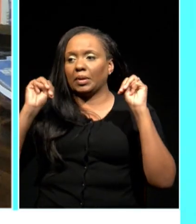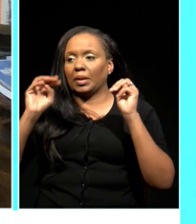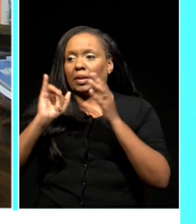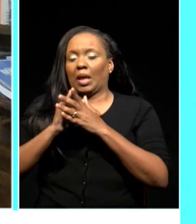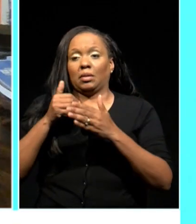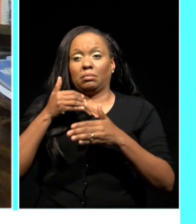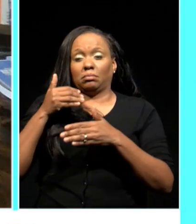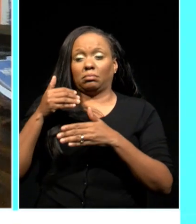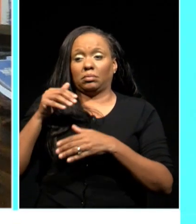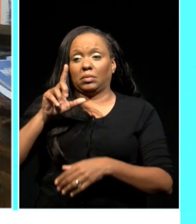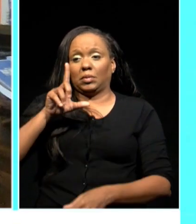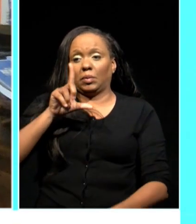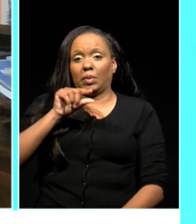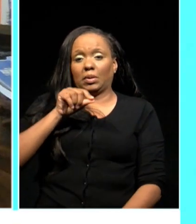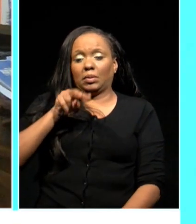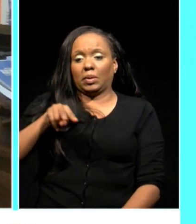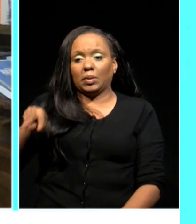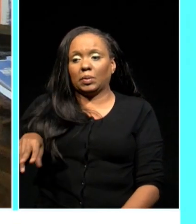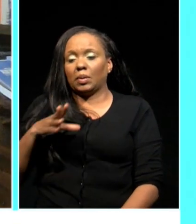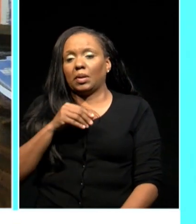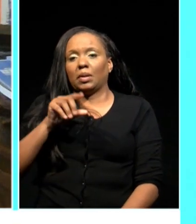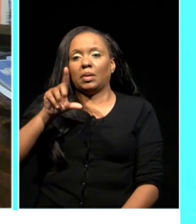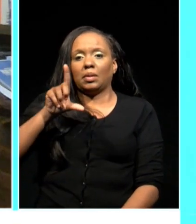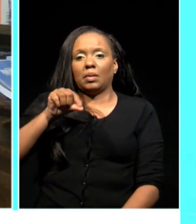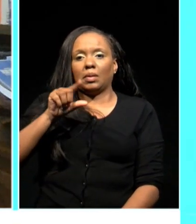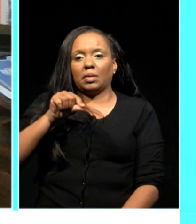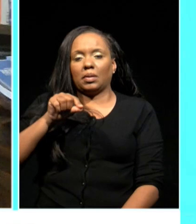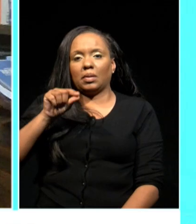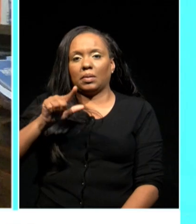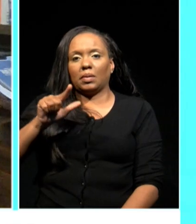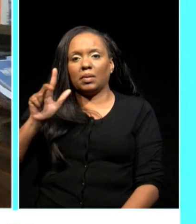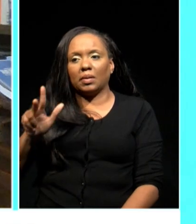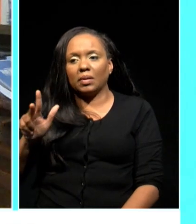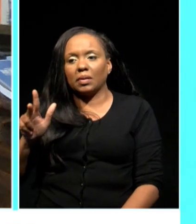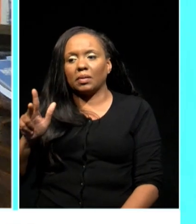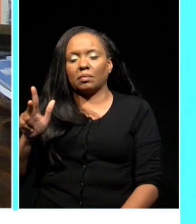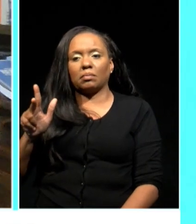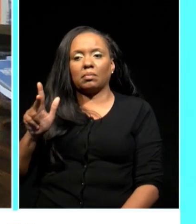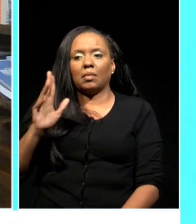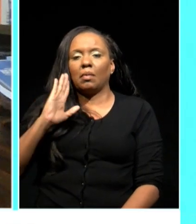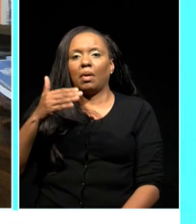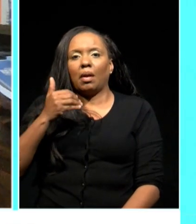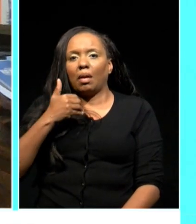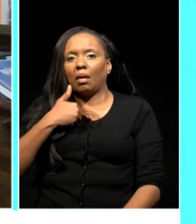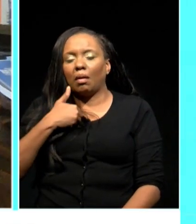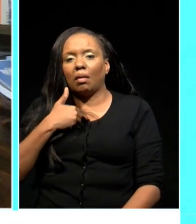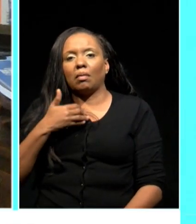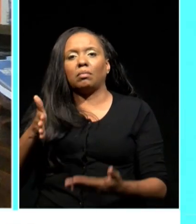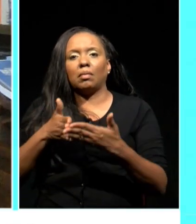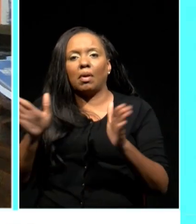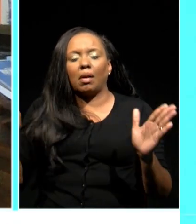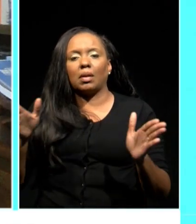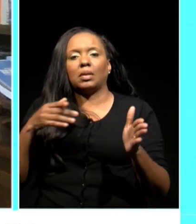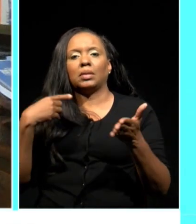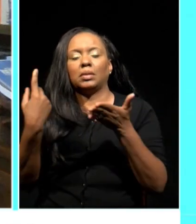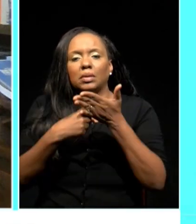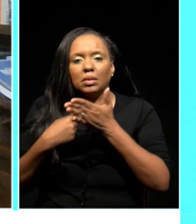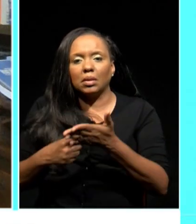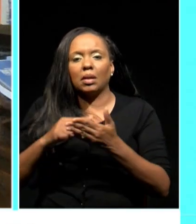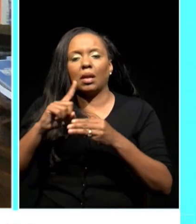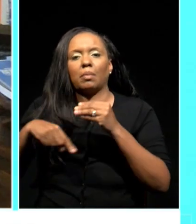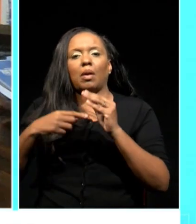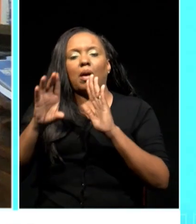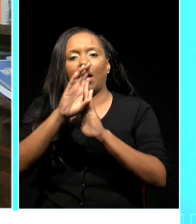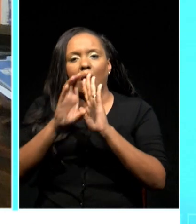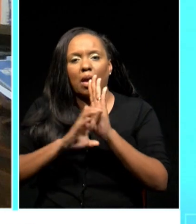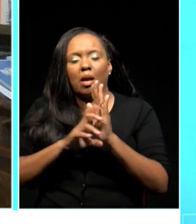2022 and 2023, we are going to have, very broad discussions on constitutional reform. I think if the